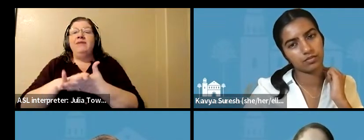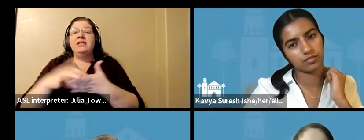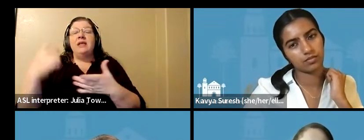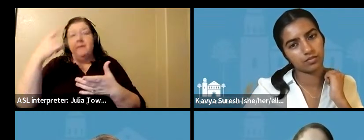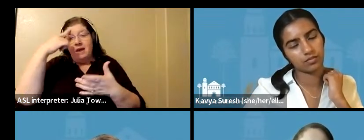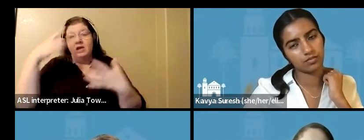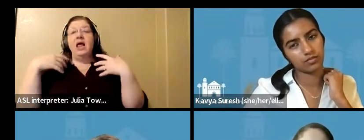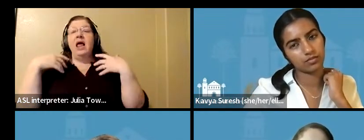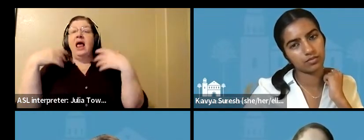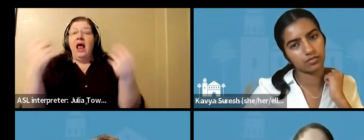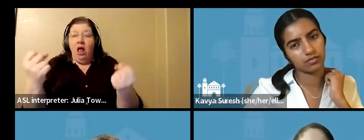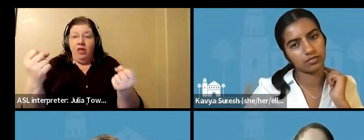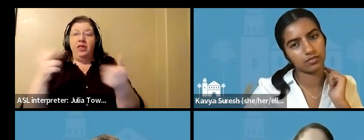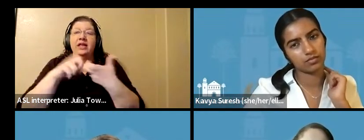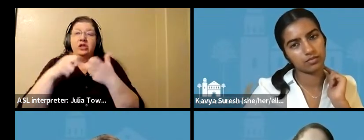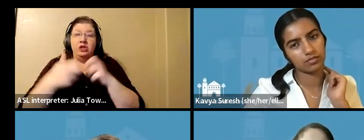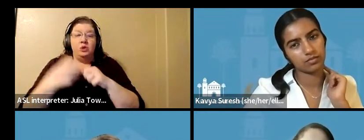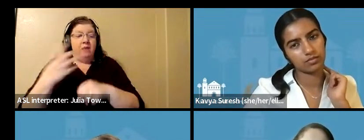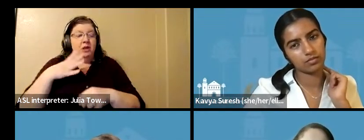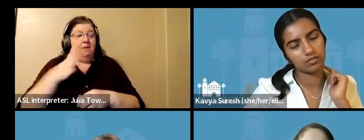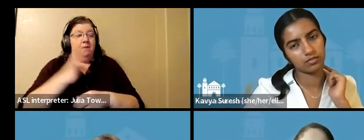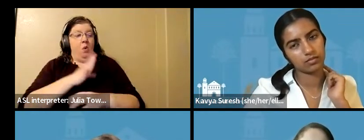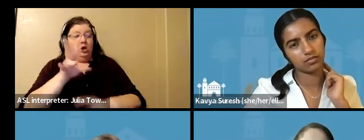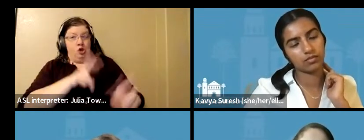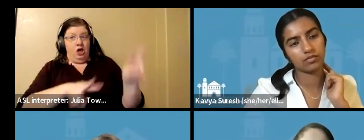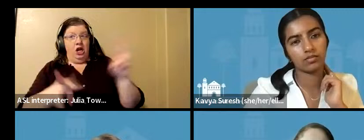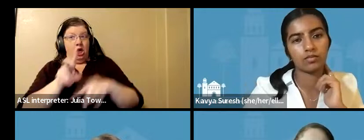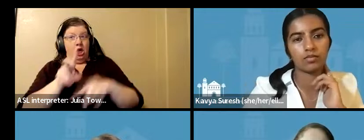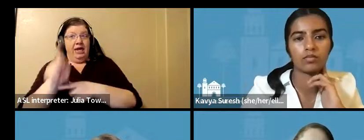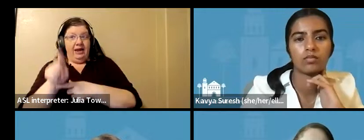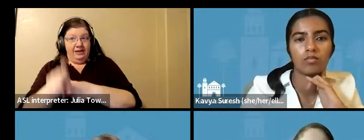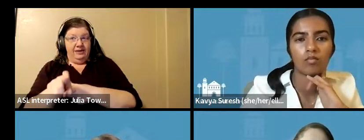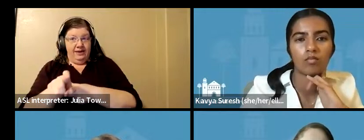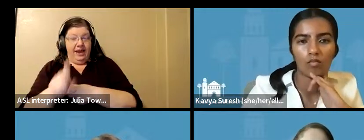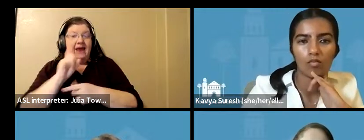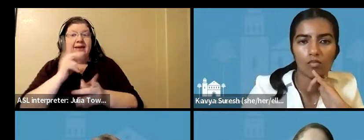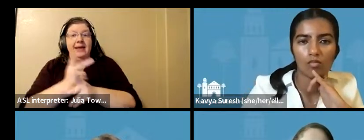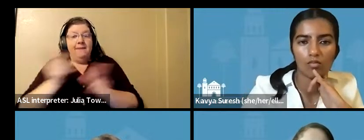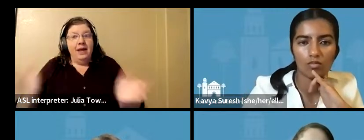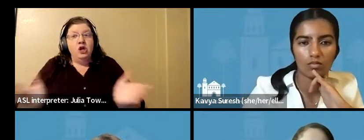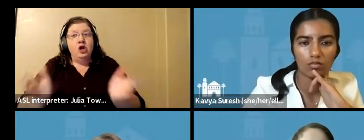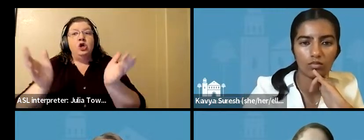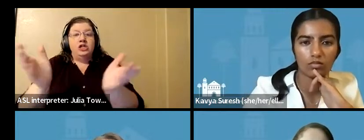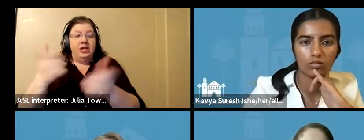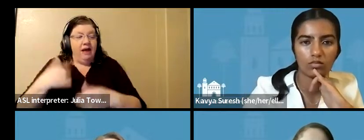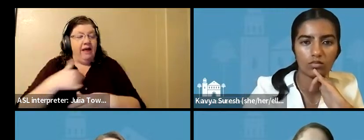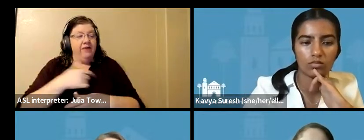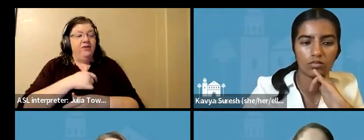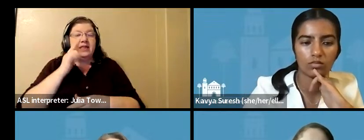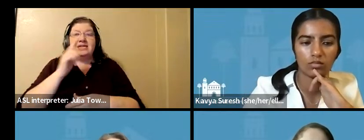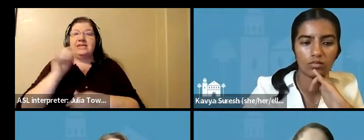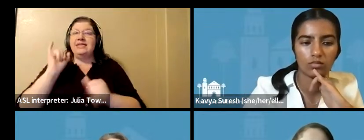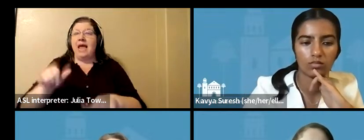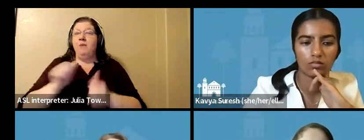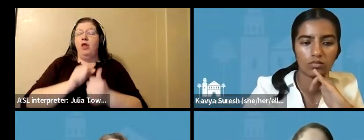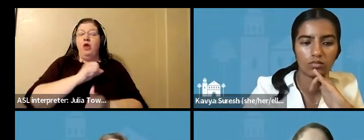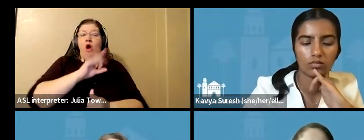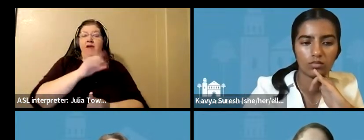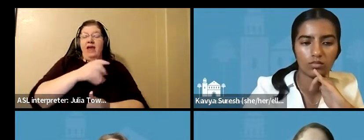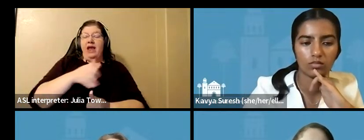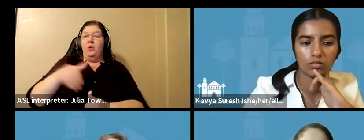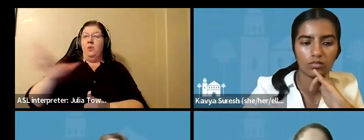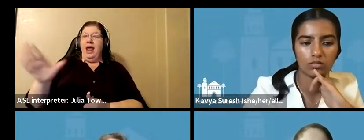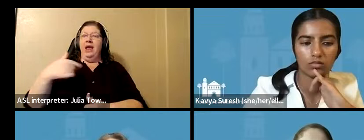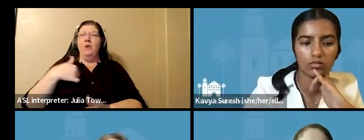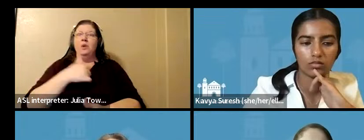and something that the board should really look at and keep encouraging, as just as I do with Off and Away, is we might like the same Off and